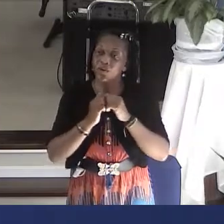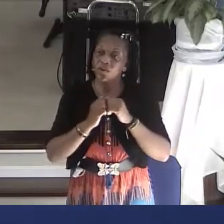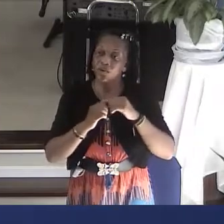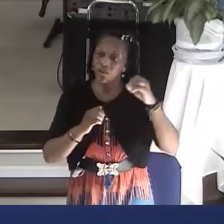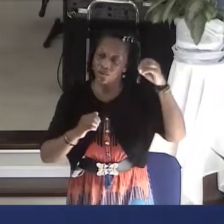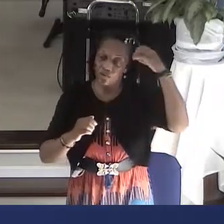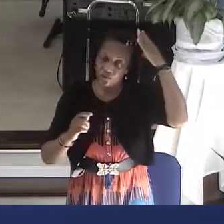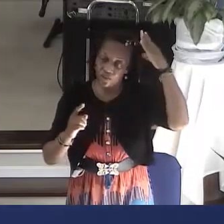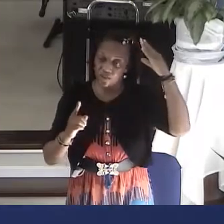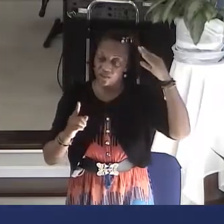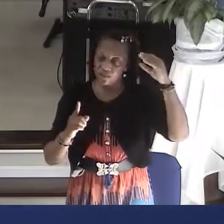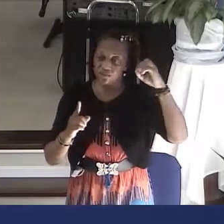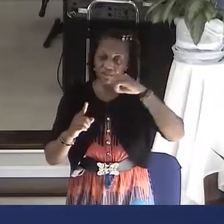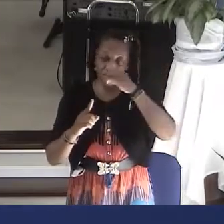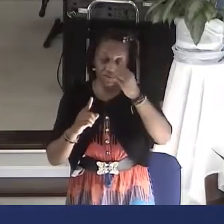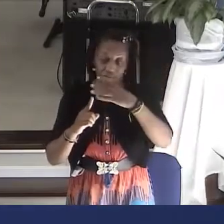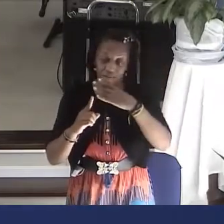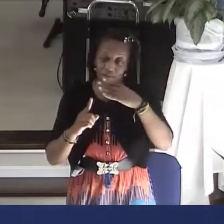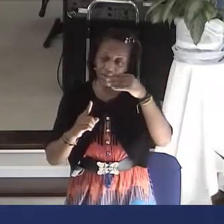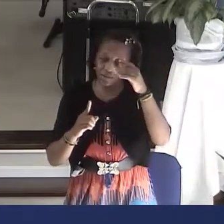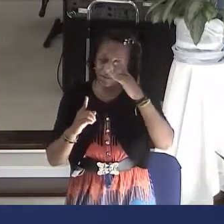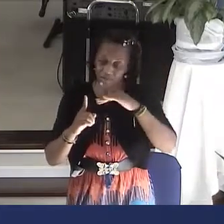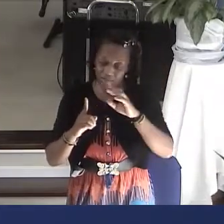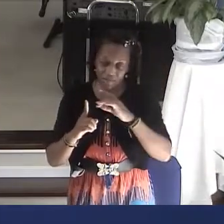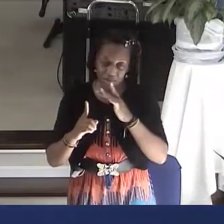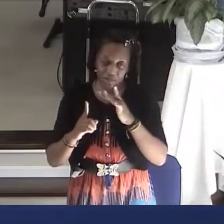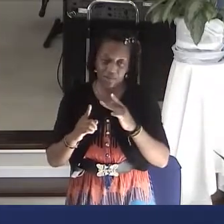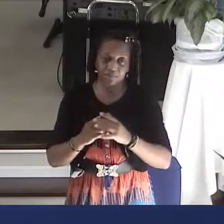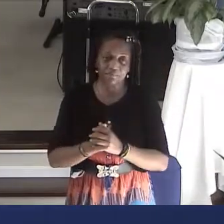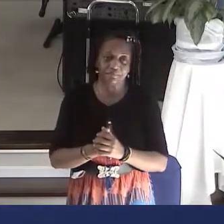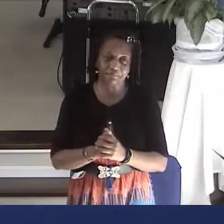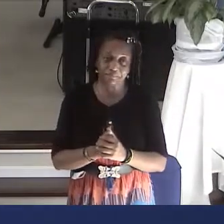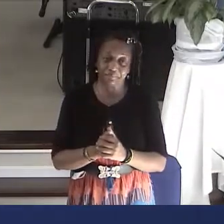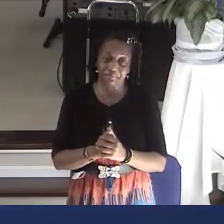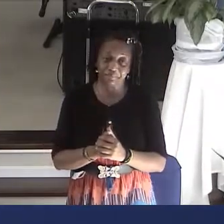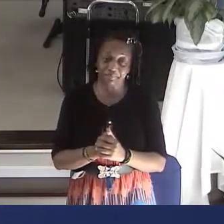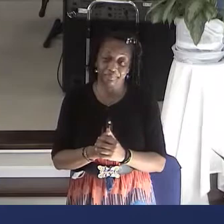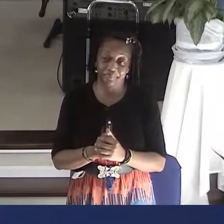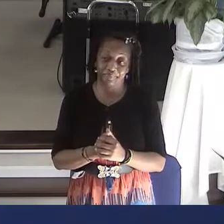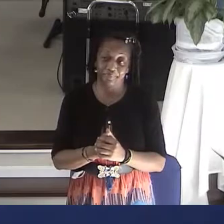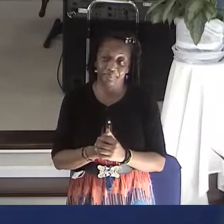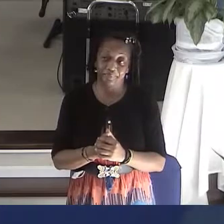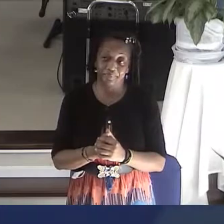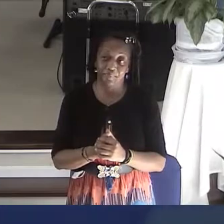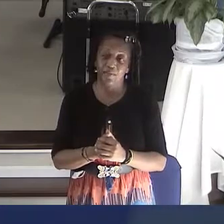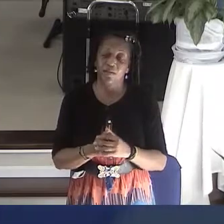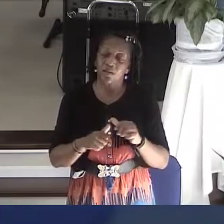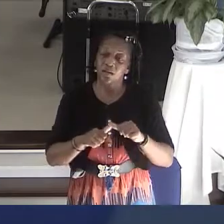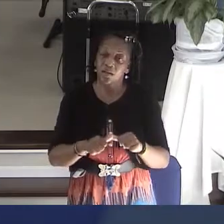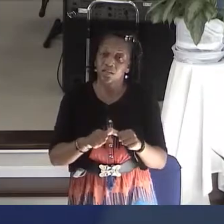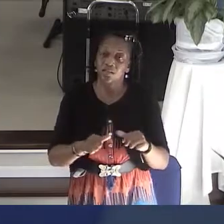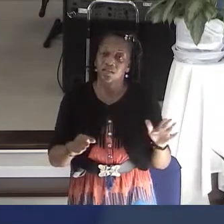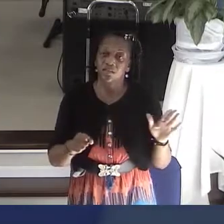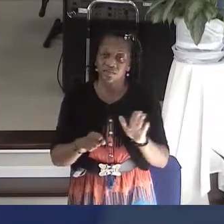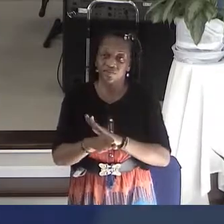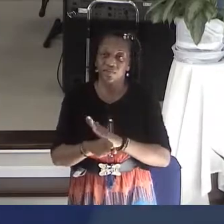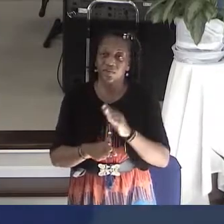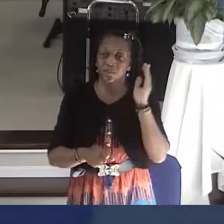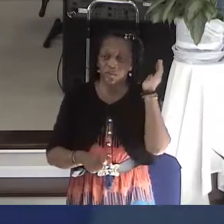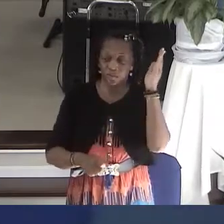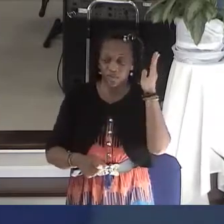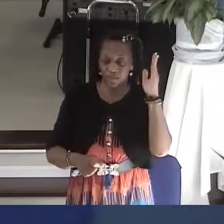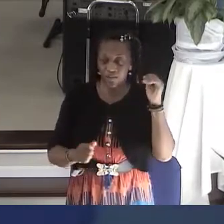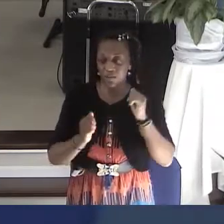of Jesus Christ of Nazareth. Oh God, we ask that you will continue to fill them up with your